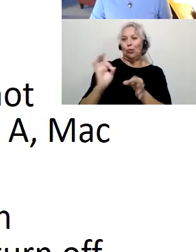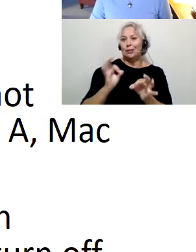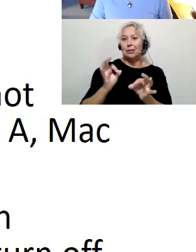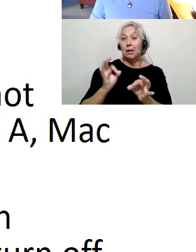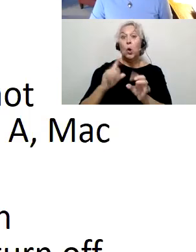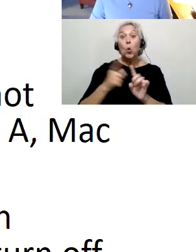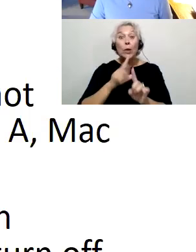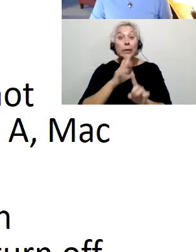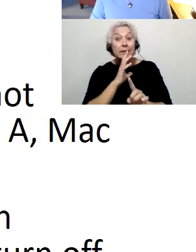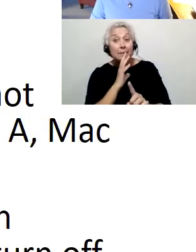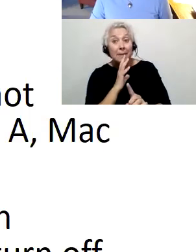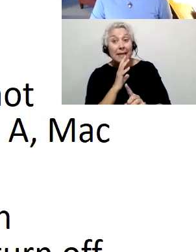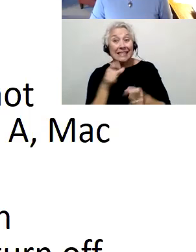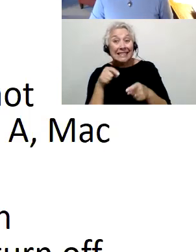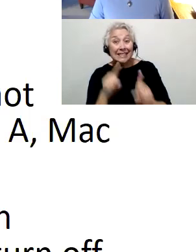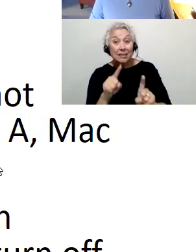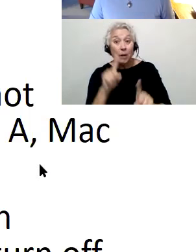to speak during the Q&A.